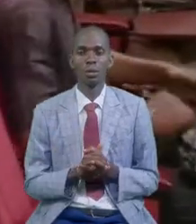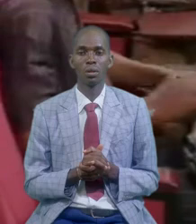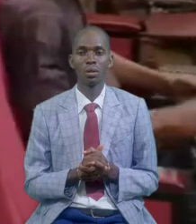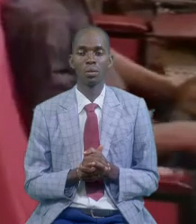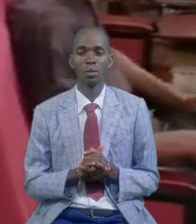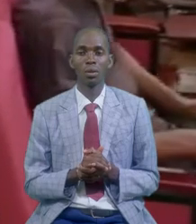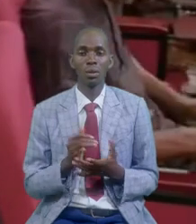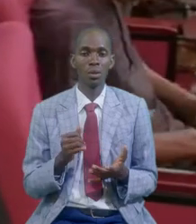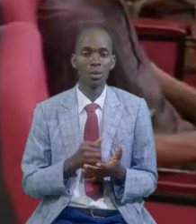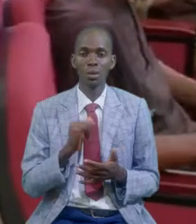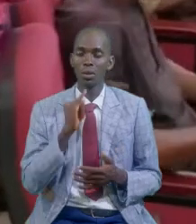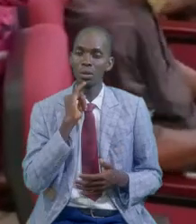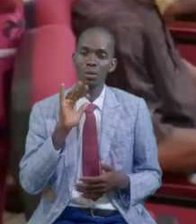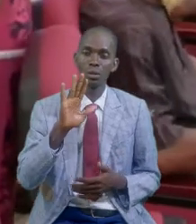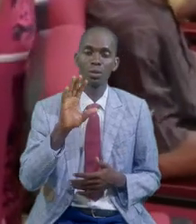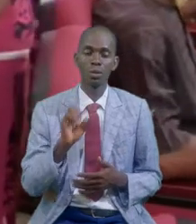It's yours.